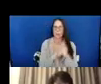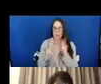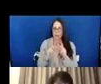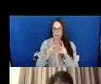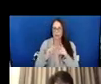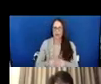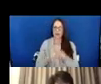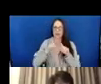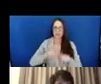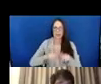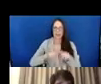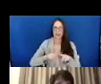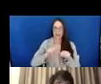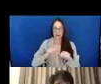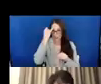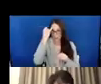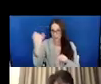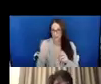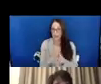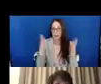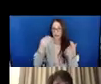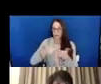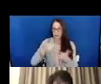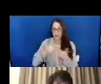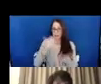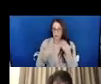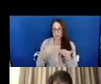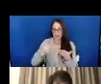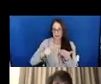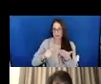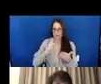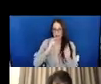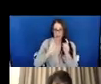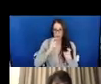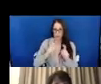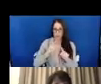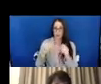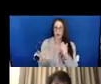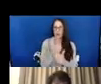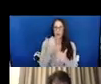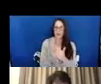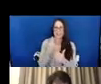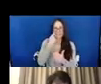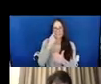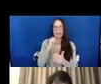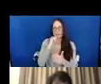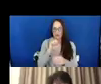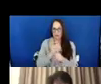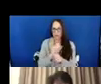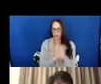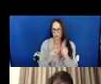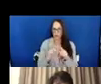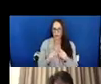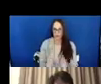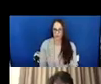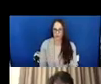reimagined the amount of money that might be necessary to distribute for newly unemployed people to survive. While this